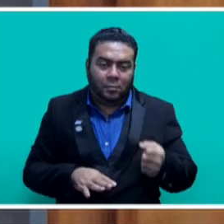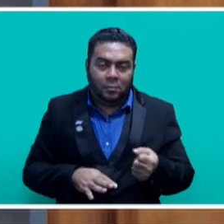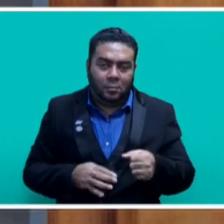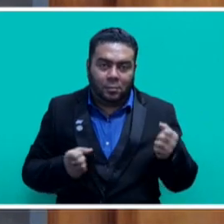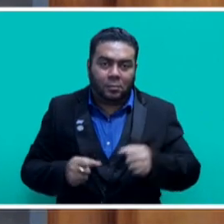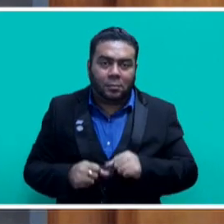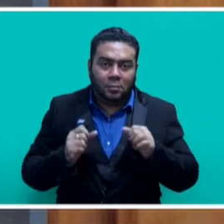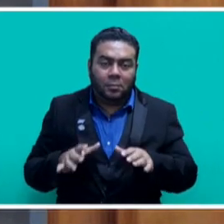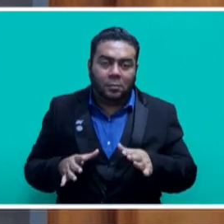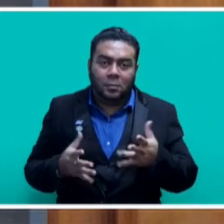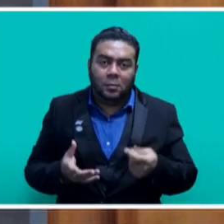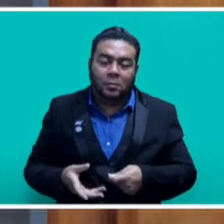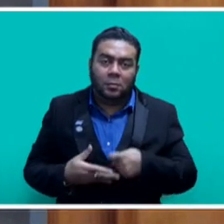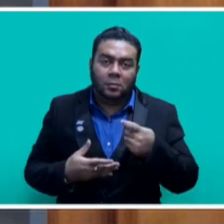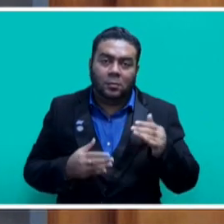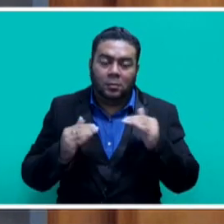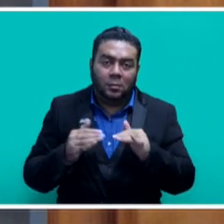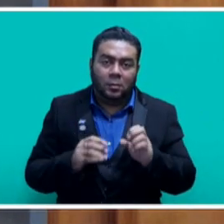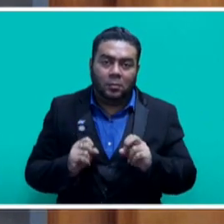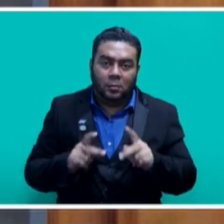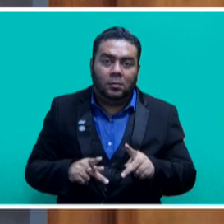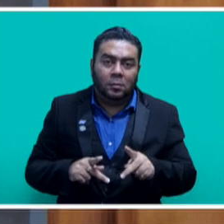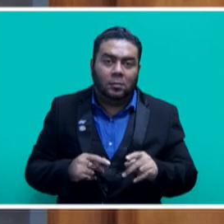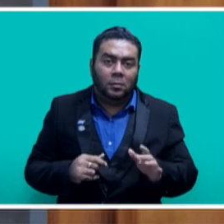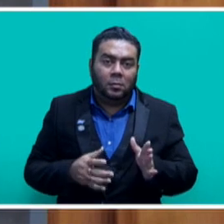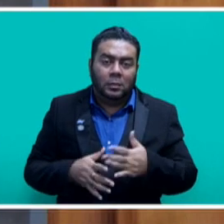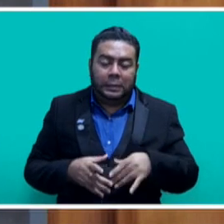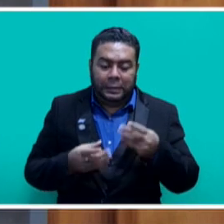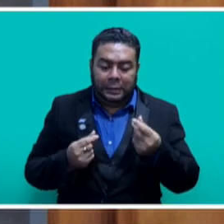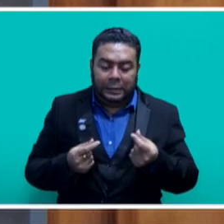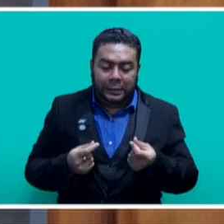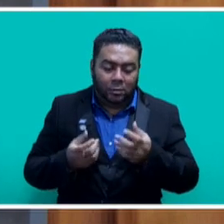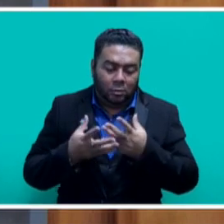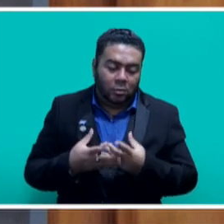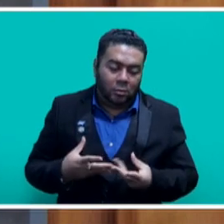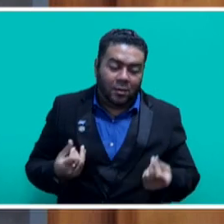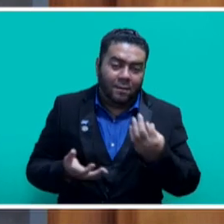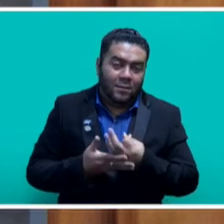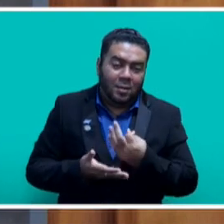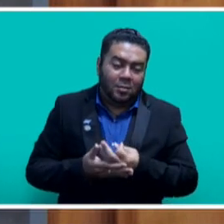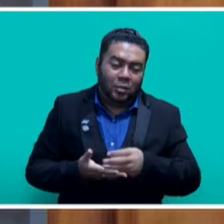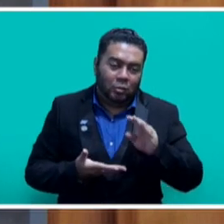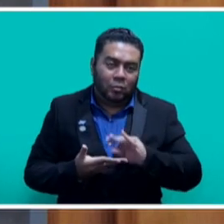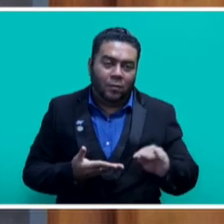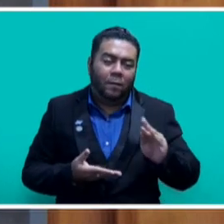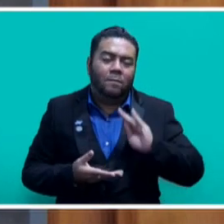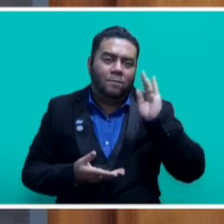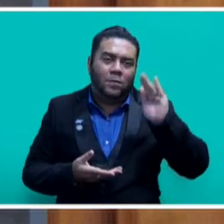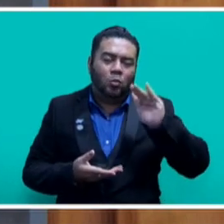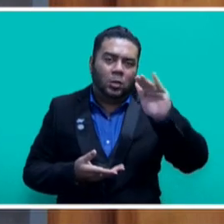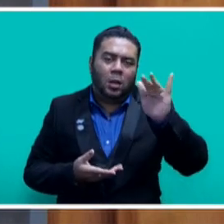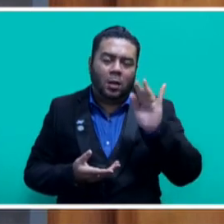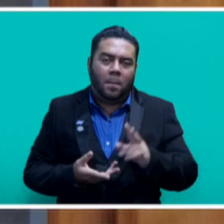to providing equitable opportunity for all and easing the financial burden on the future professional.